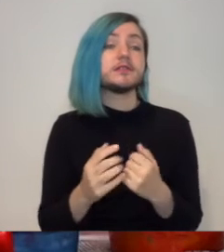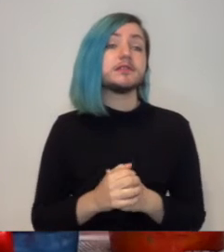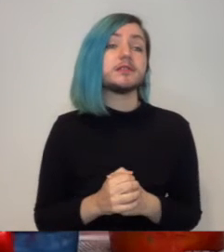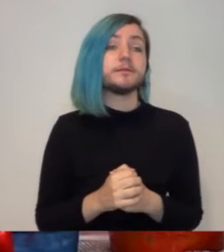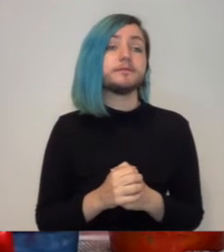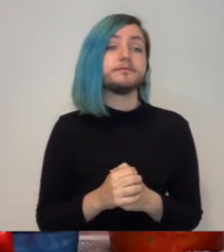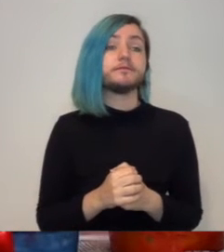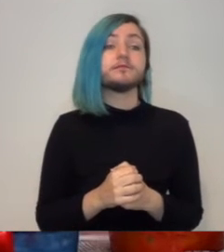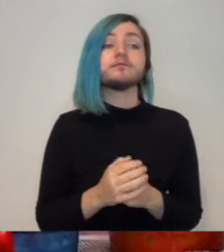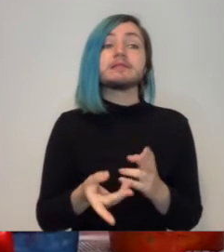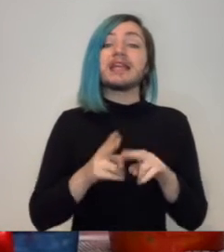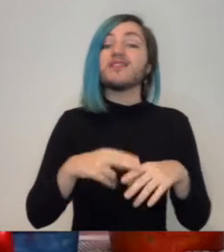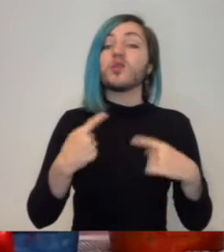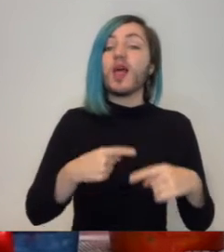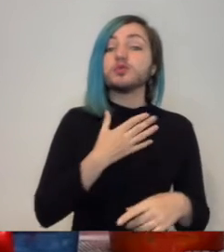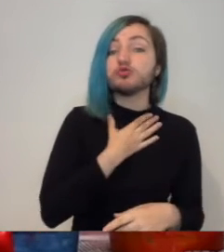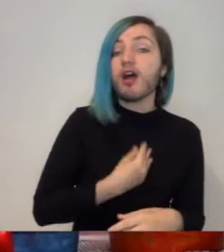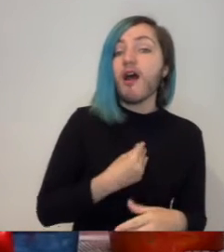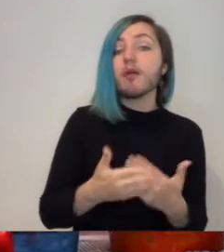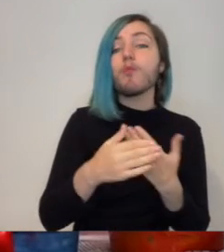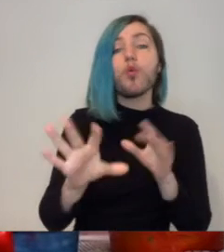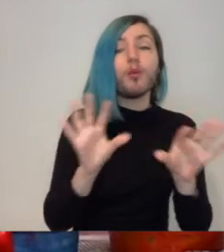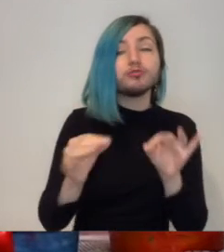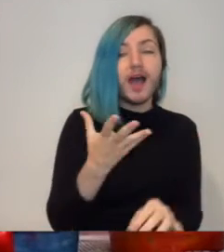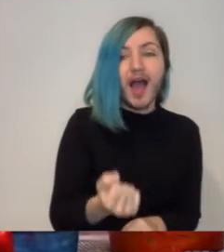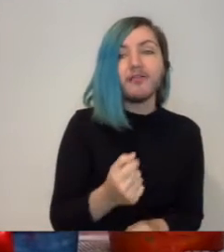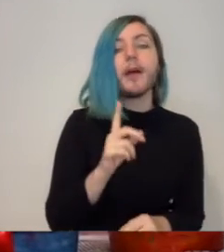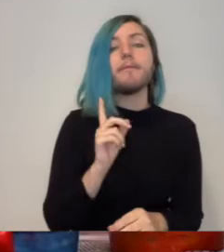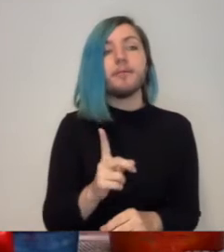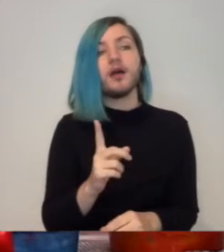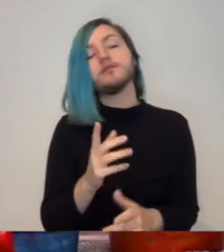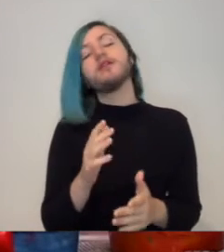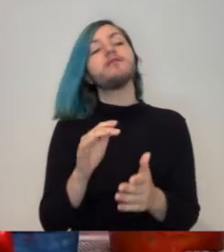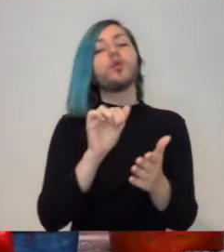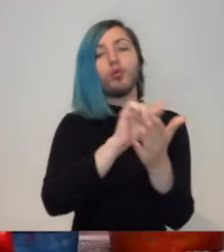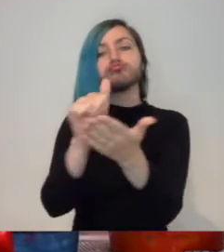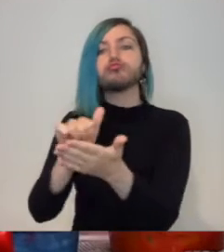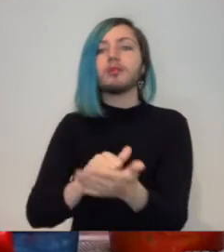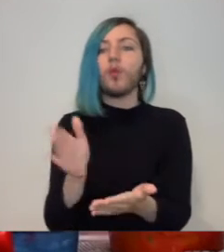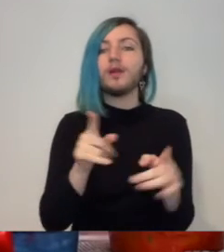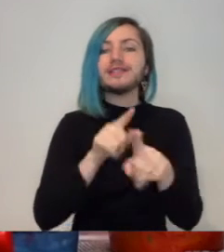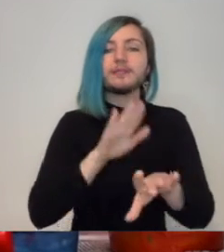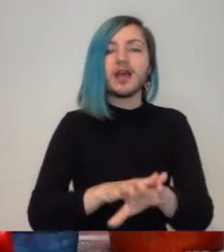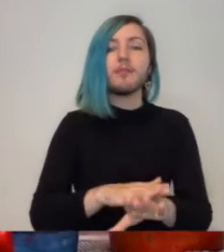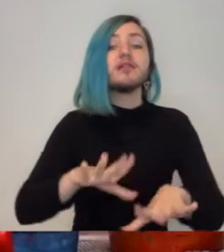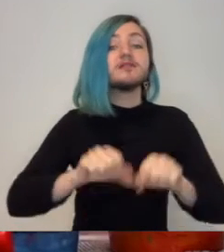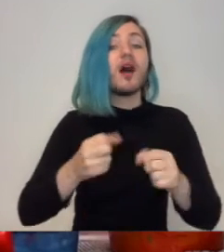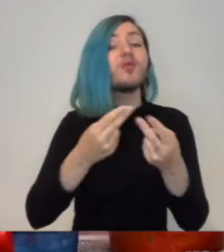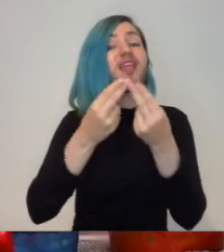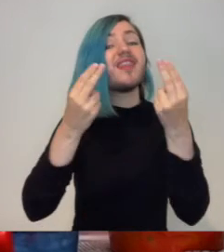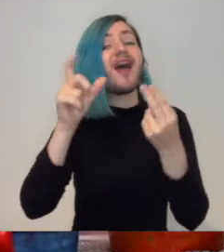If you leave it to dry, you have a bit more options. But if you're printing all at once, I would start with the lighter color